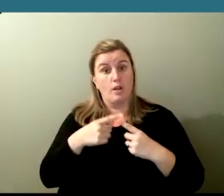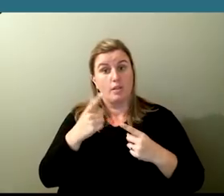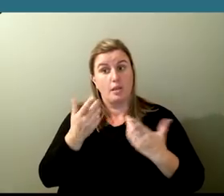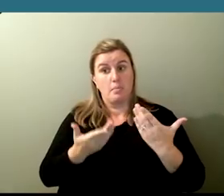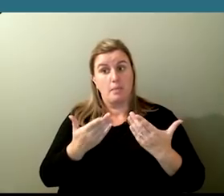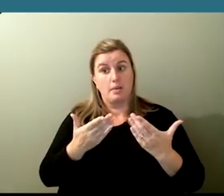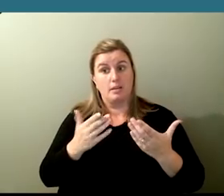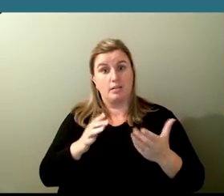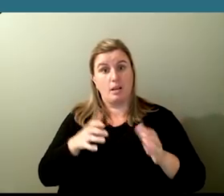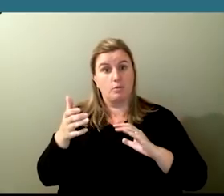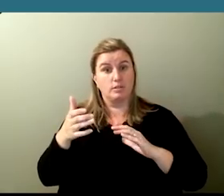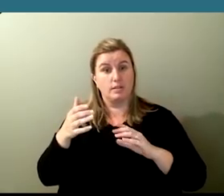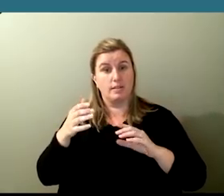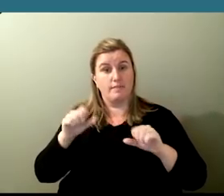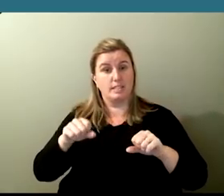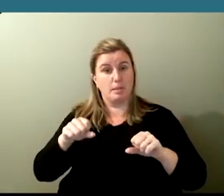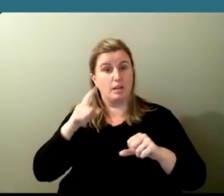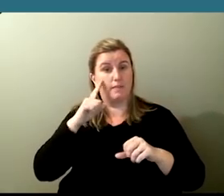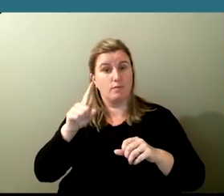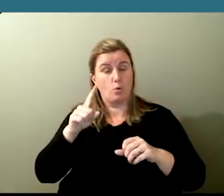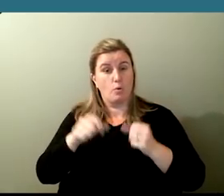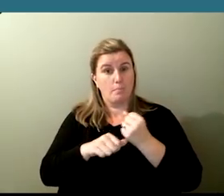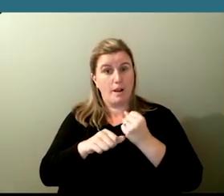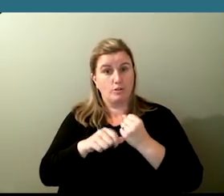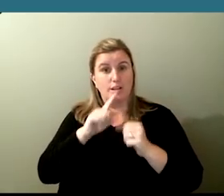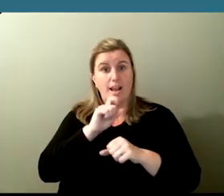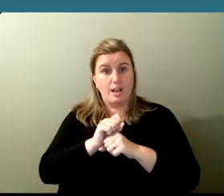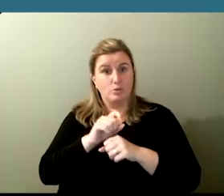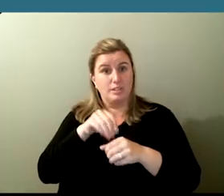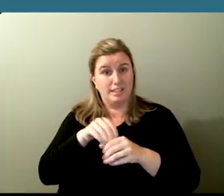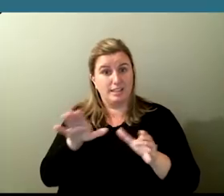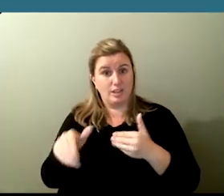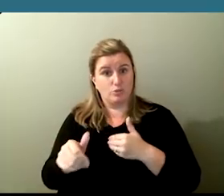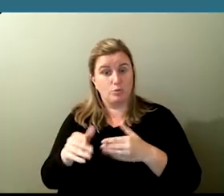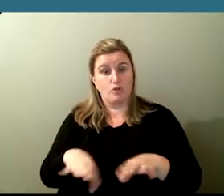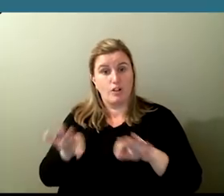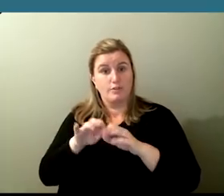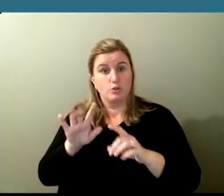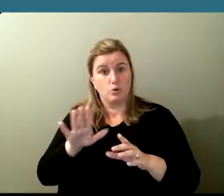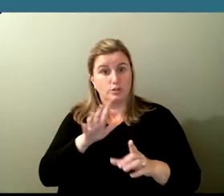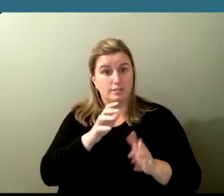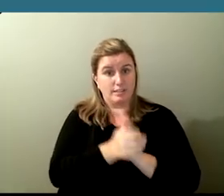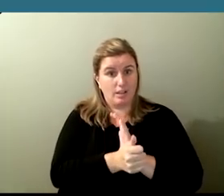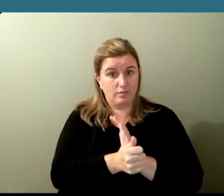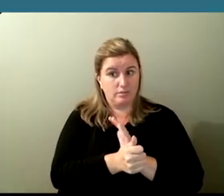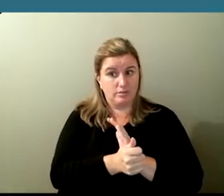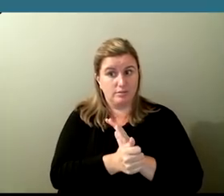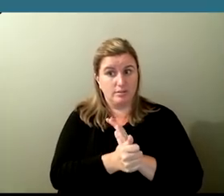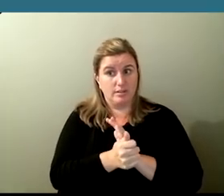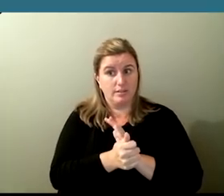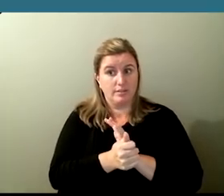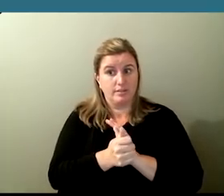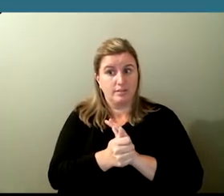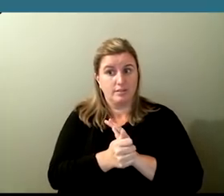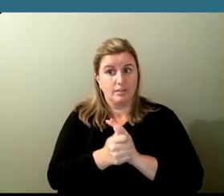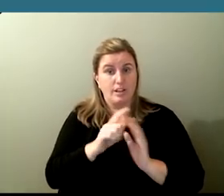compromise the feasibility of training of our paraeducators in actual classrooms and relevant to the skills that are